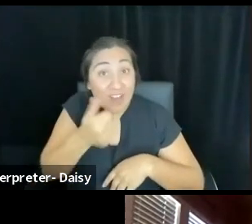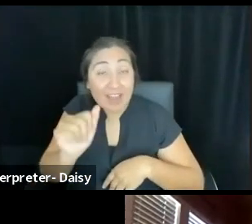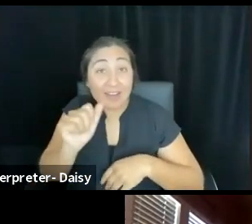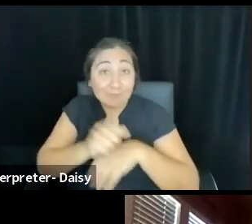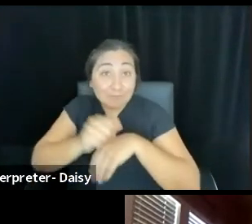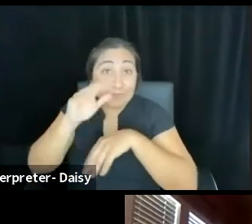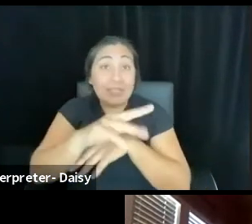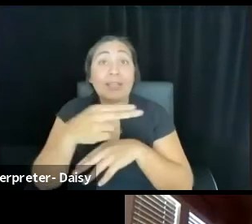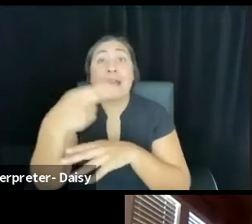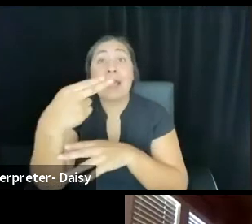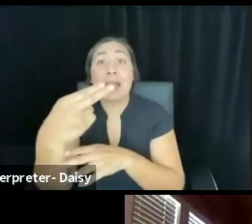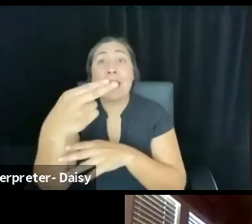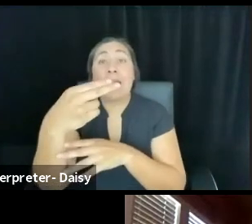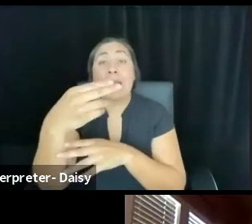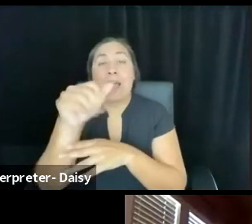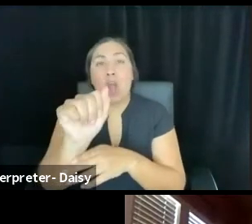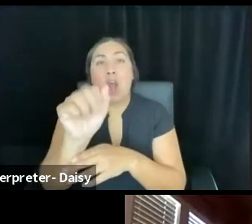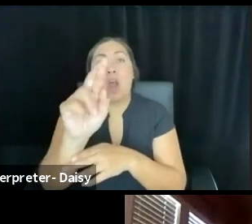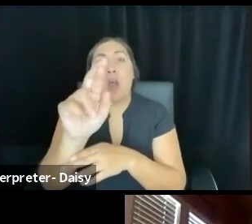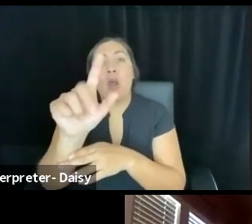artistresource@howlround.com. That's